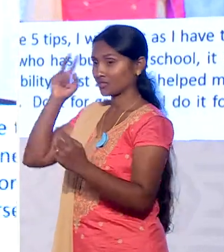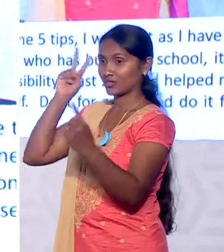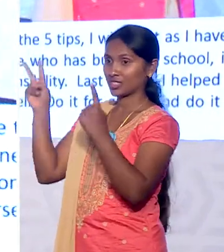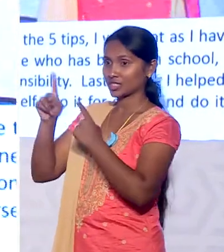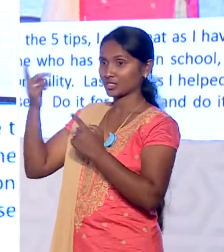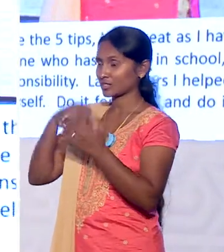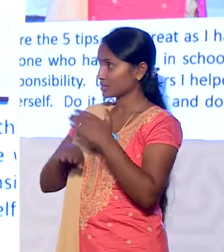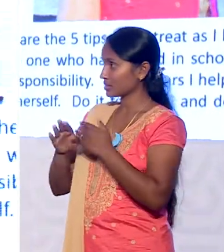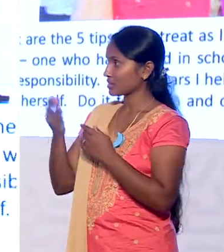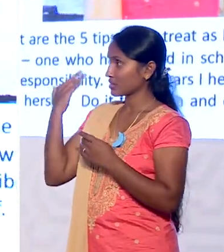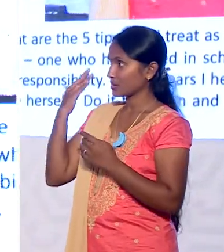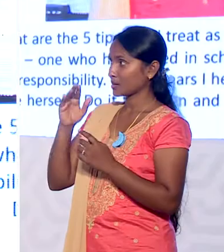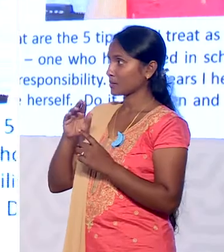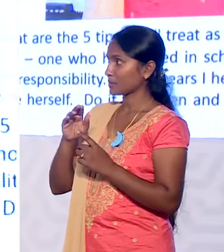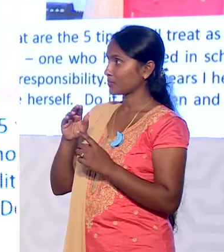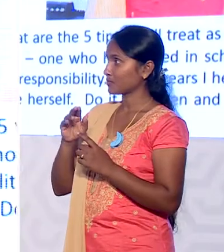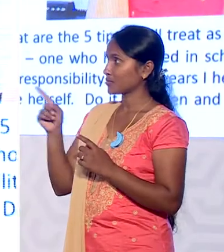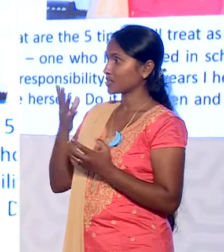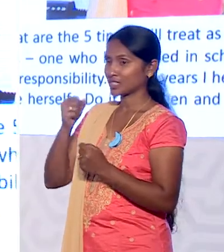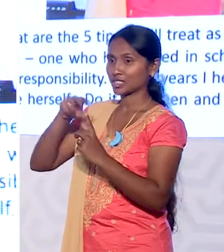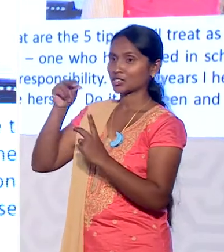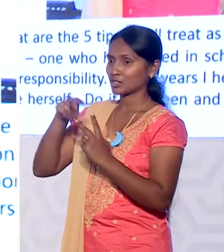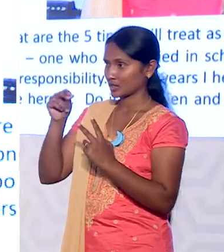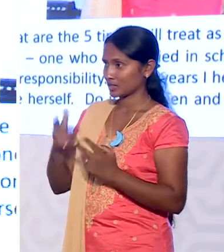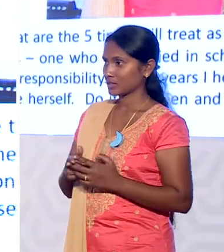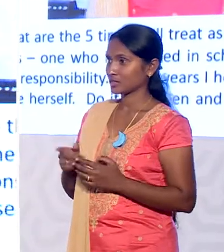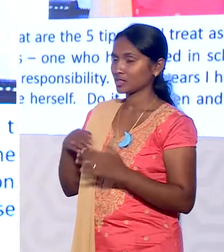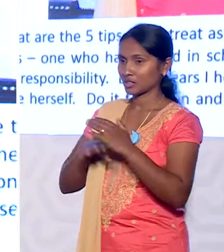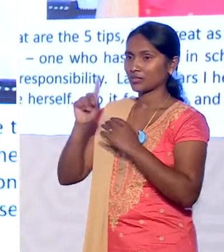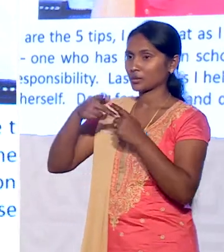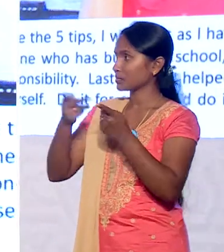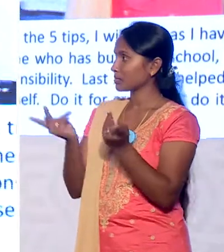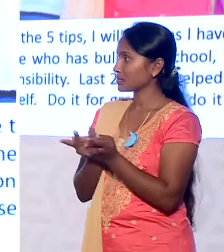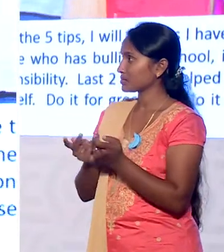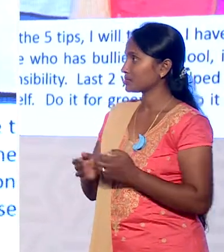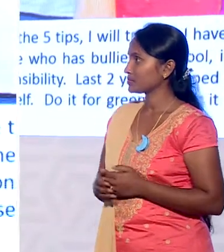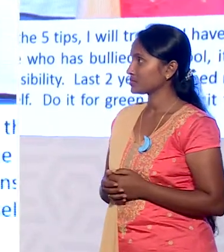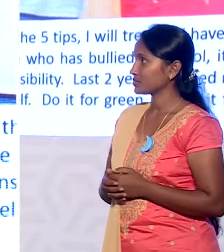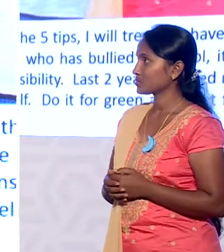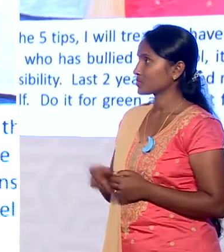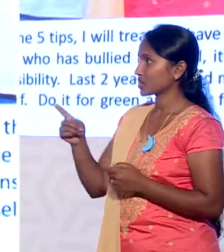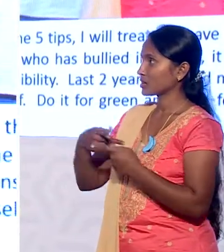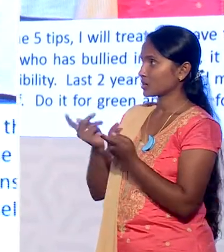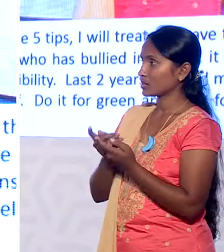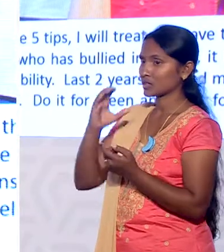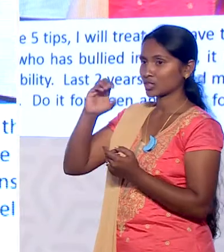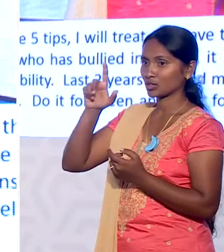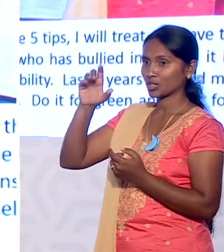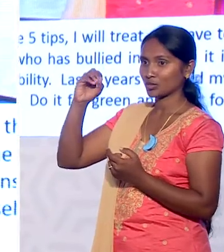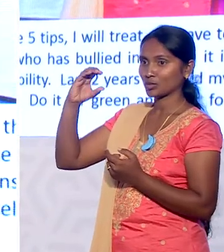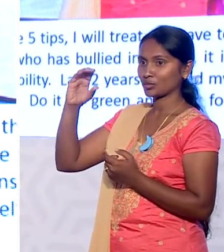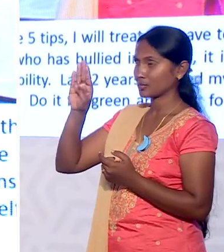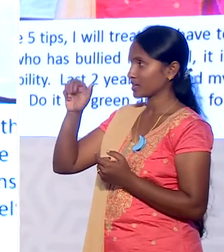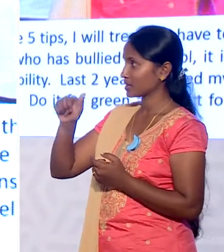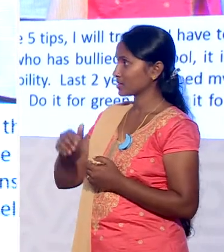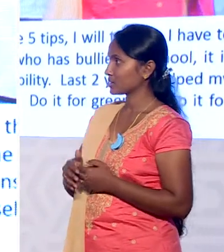I wanted to do it on the back of a horse, and I chose to do it in Colombia. I rode 1,000 kilometers across Colombia on a horse to